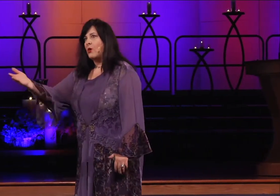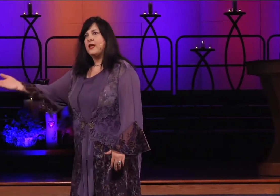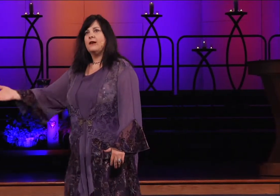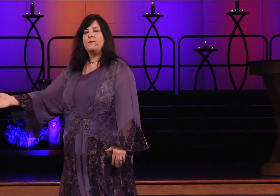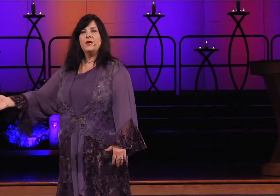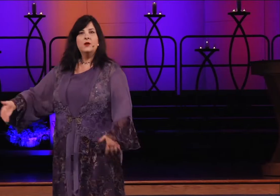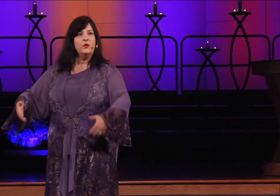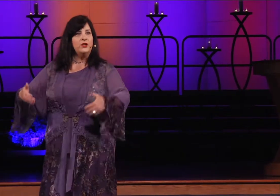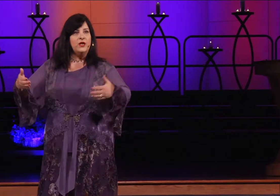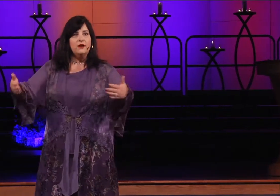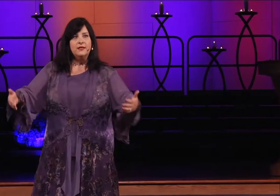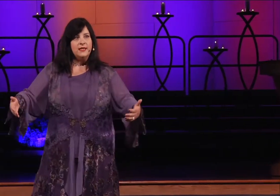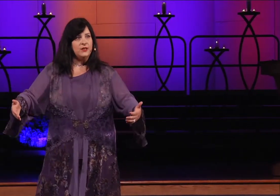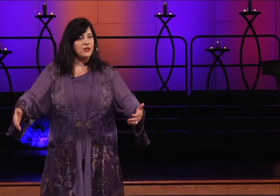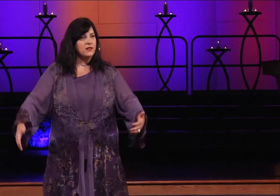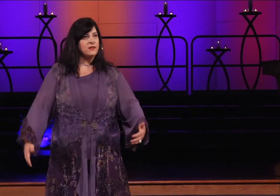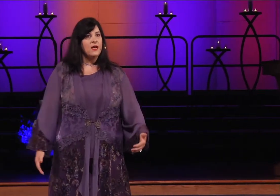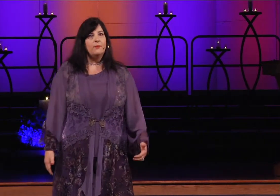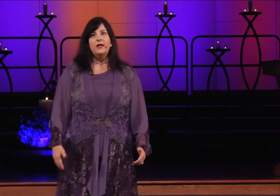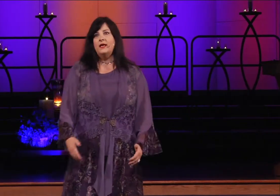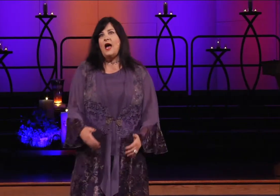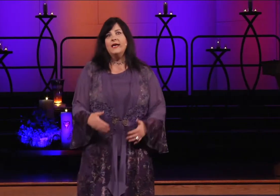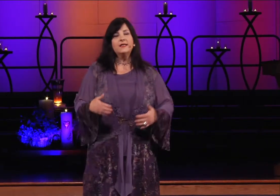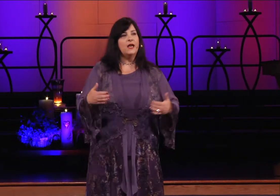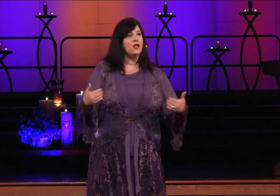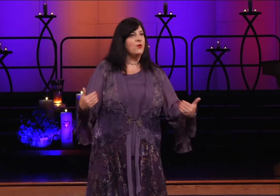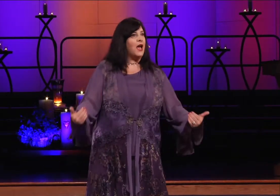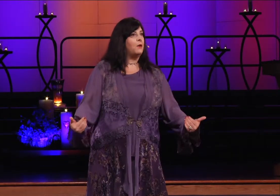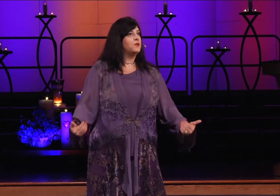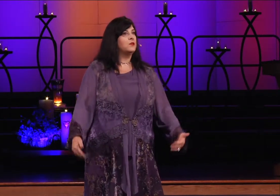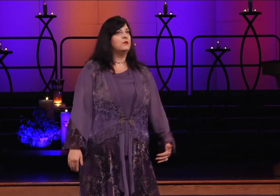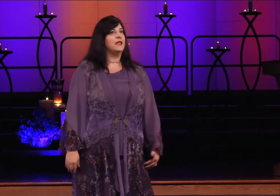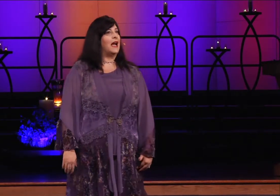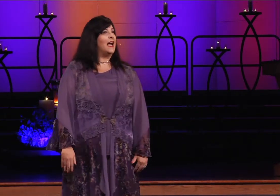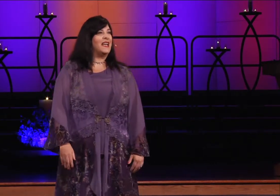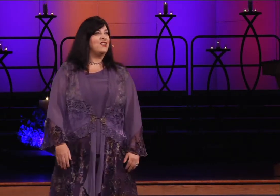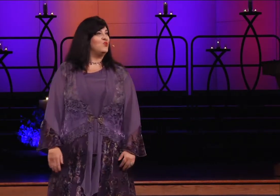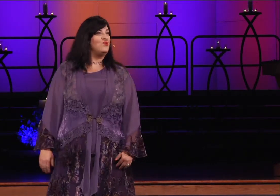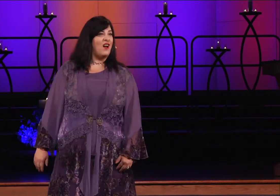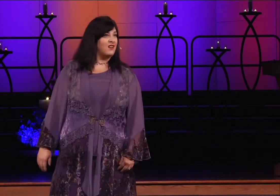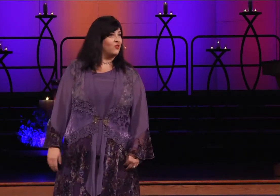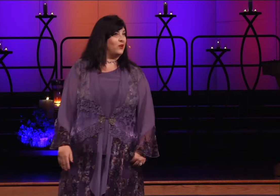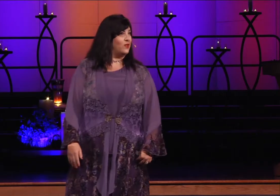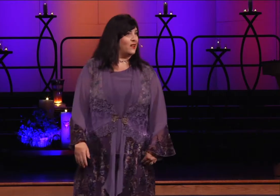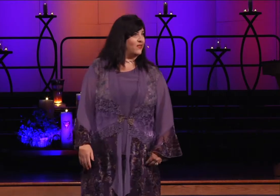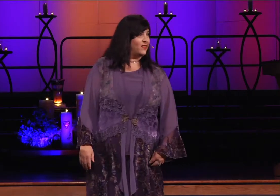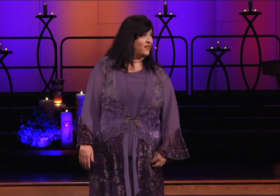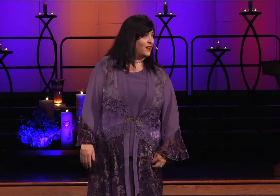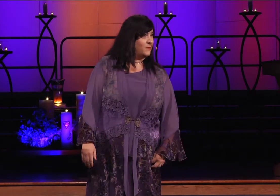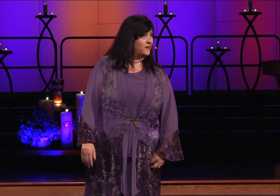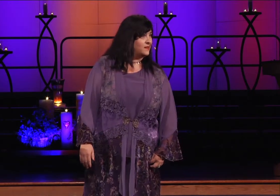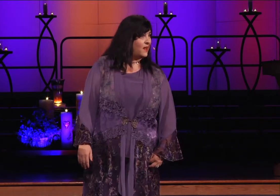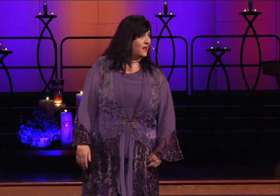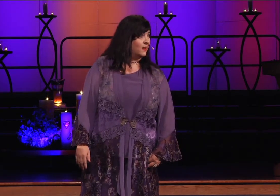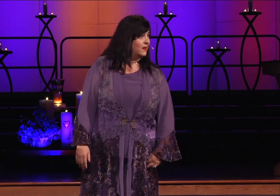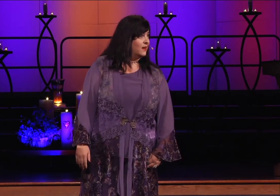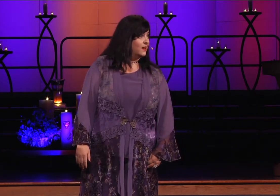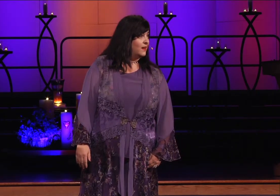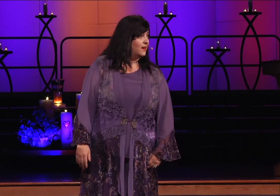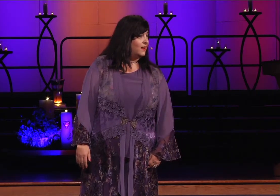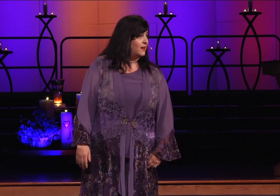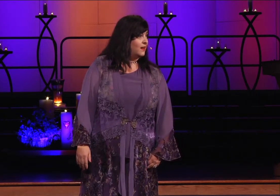We quote him, we share his teachings, but I can tell you absolutely, I do not agree with everything that man